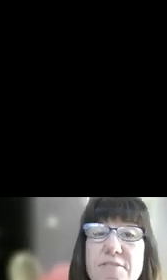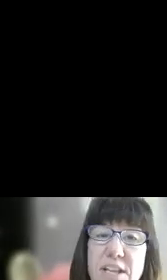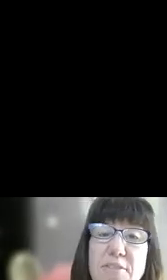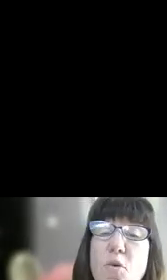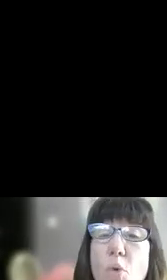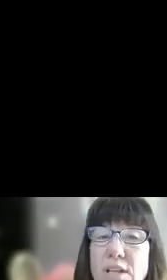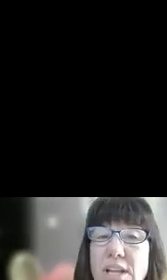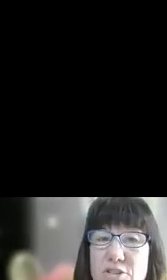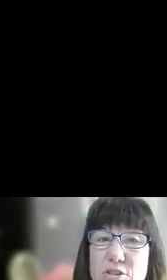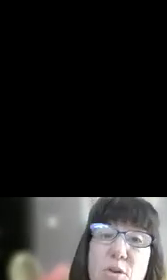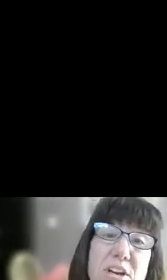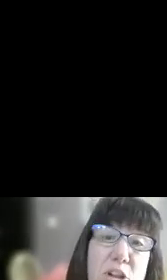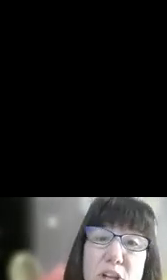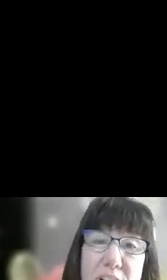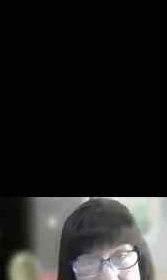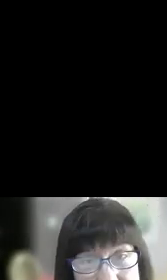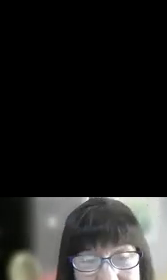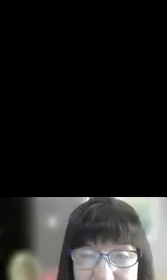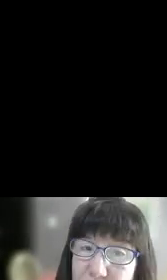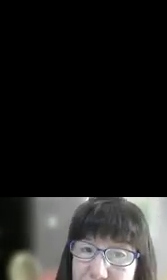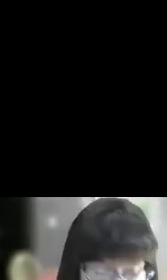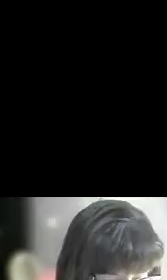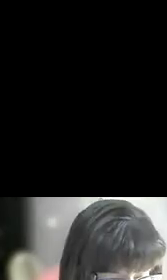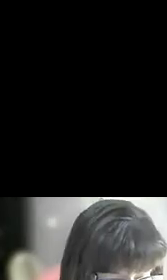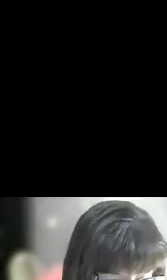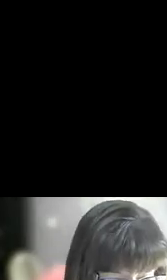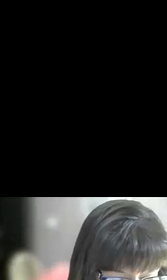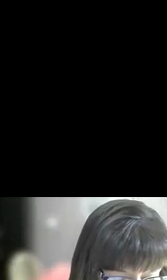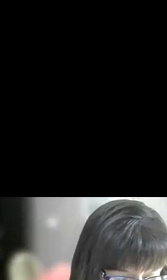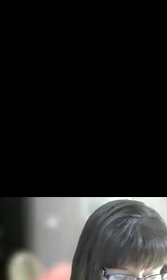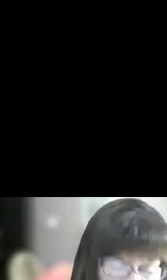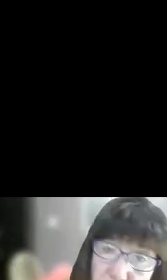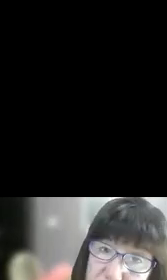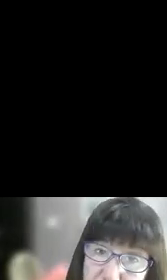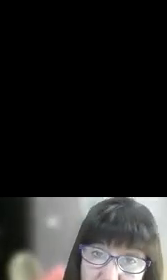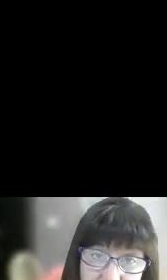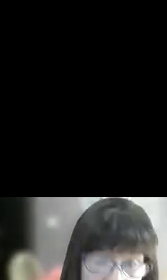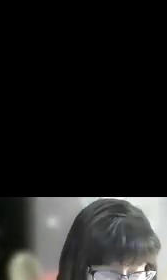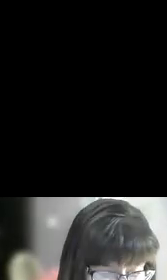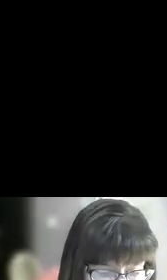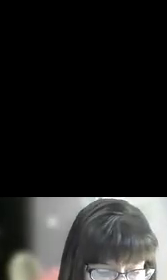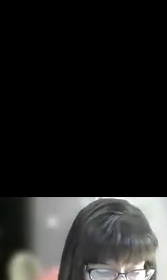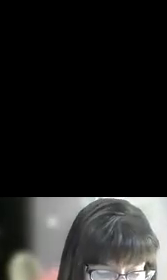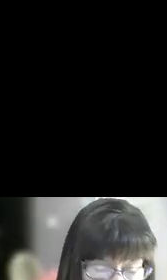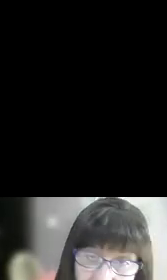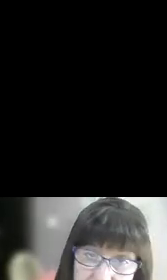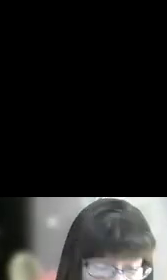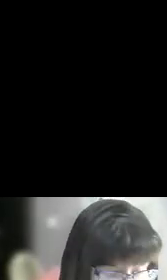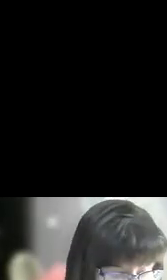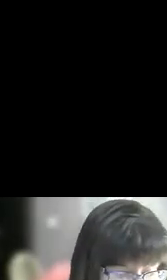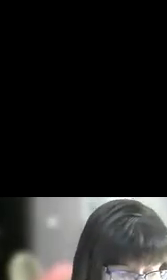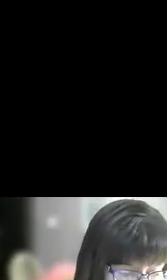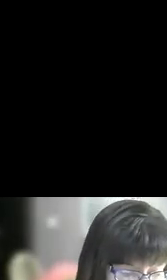get a feeling for what lectures are going to look like during the fall term. There's also a number of sessions offered this week on